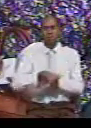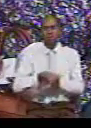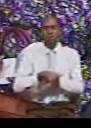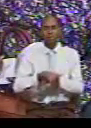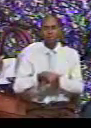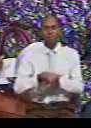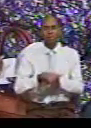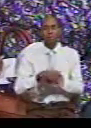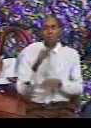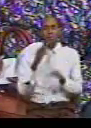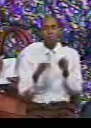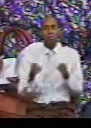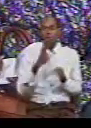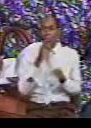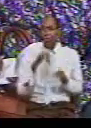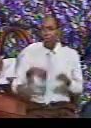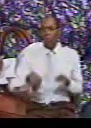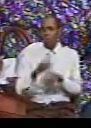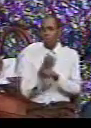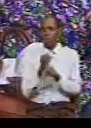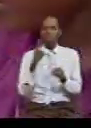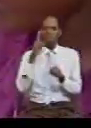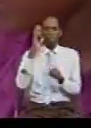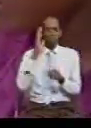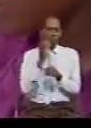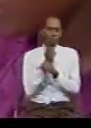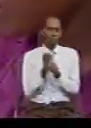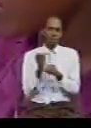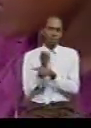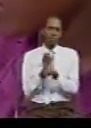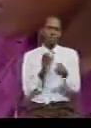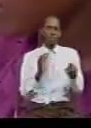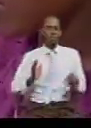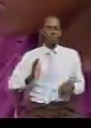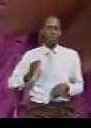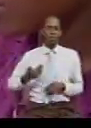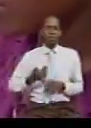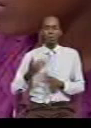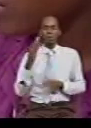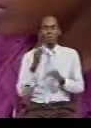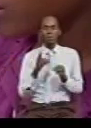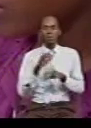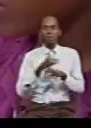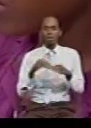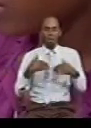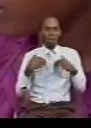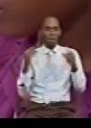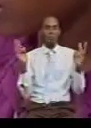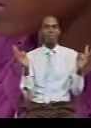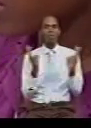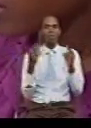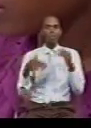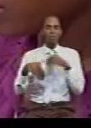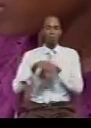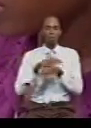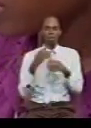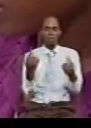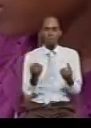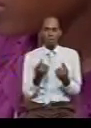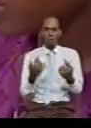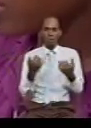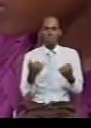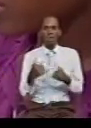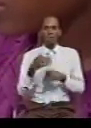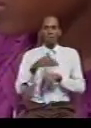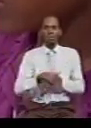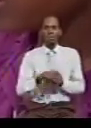are not saved yet, he'll save your soul. If you are not victorious over sin yet, tonight, resurrection